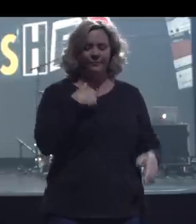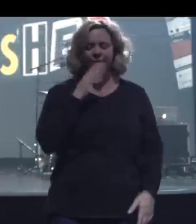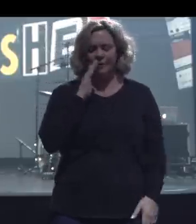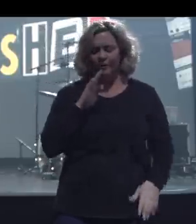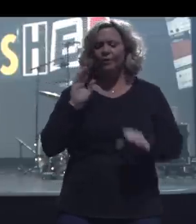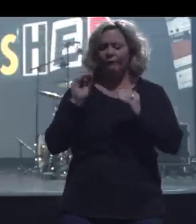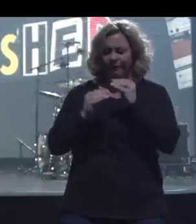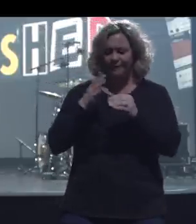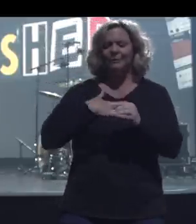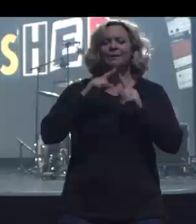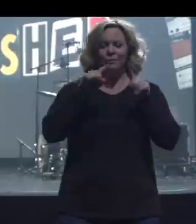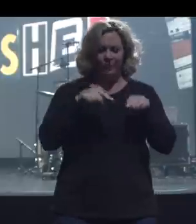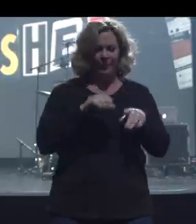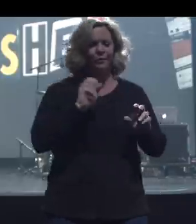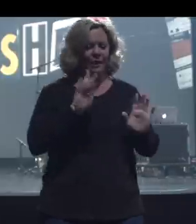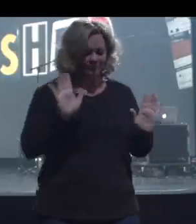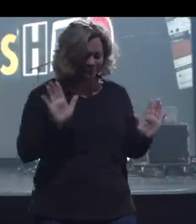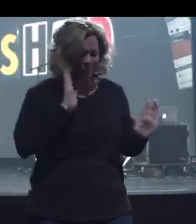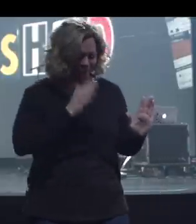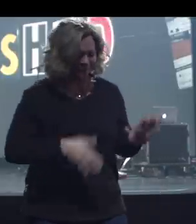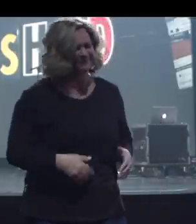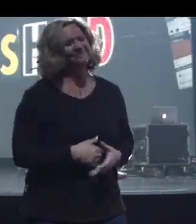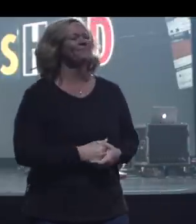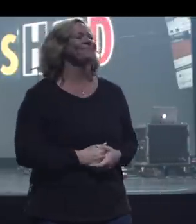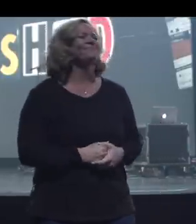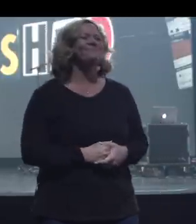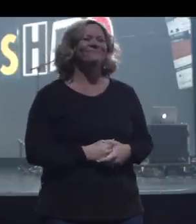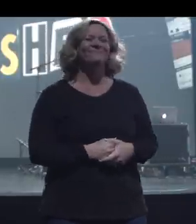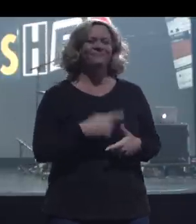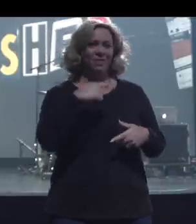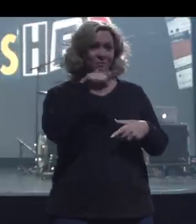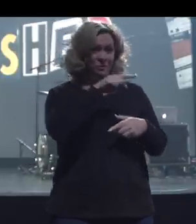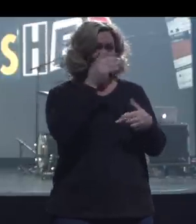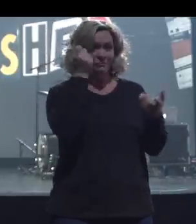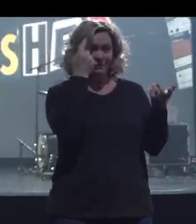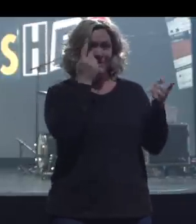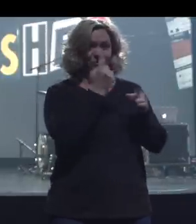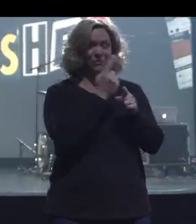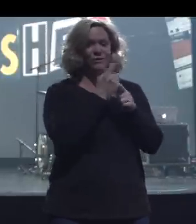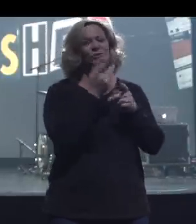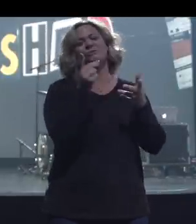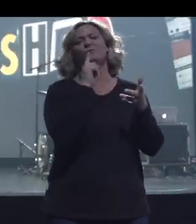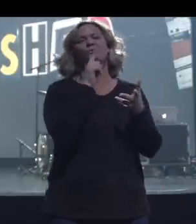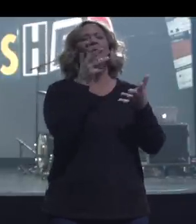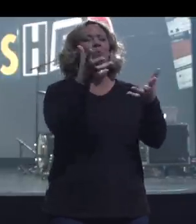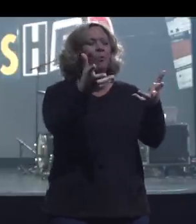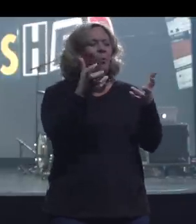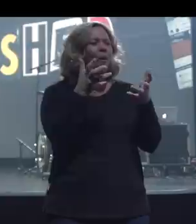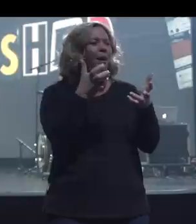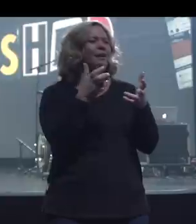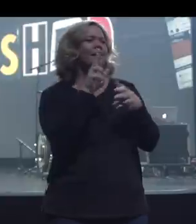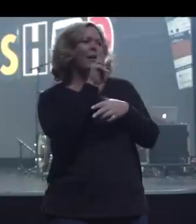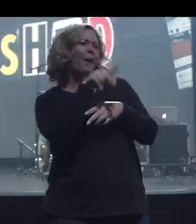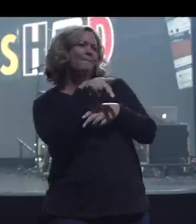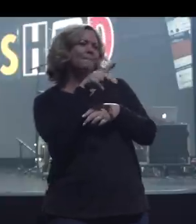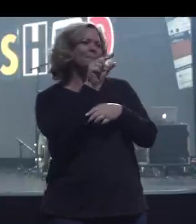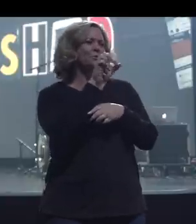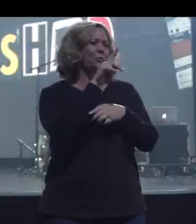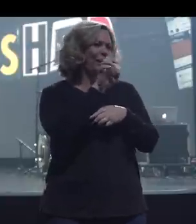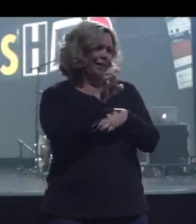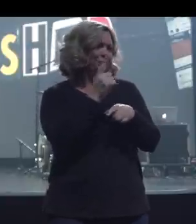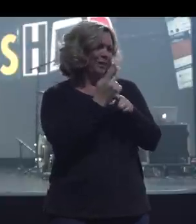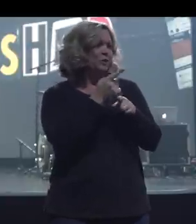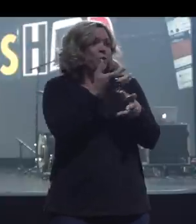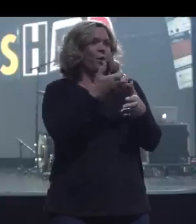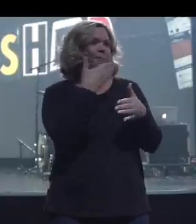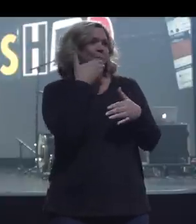All right. So I was like, but haven't you been there? Like you just wanted an upgrade. You